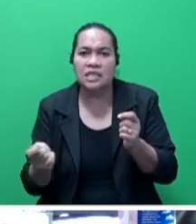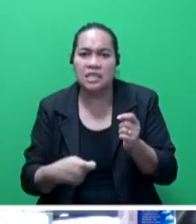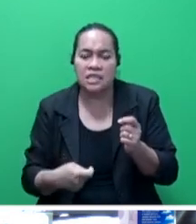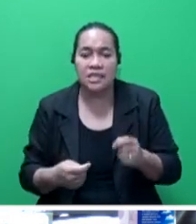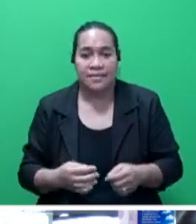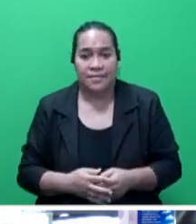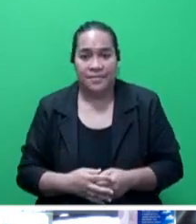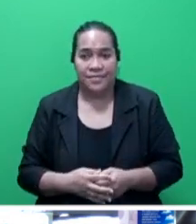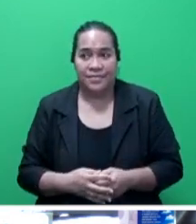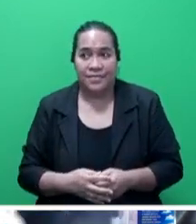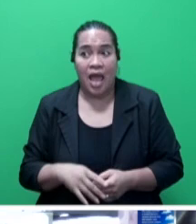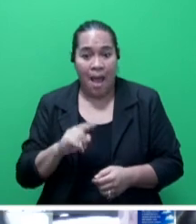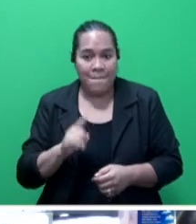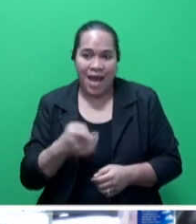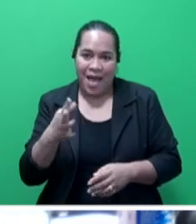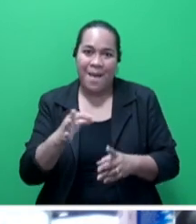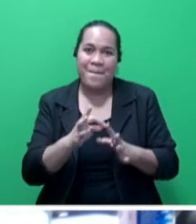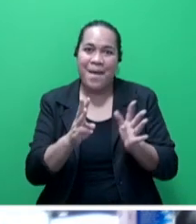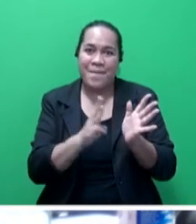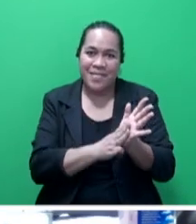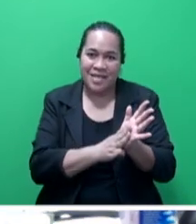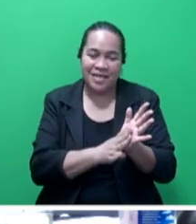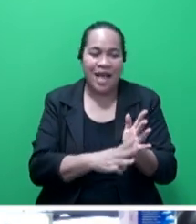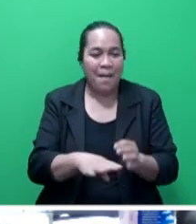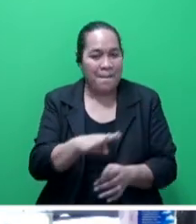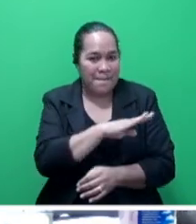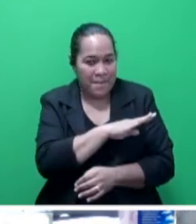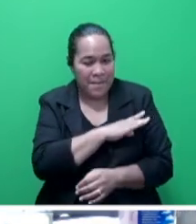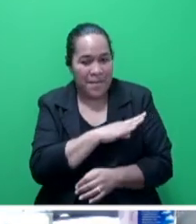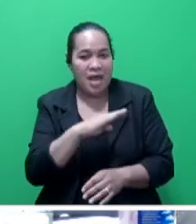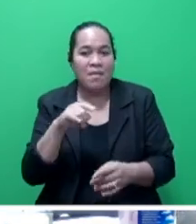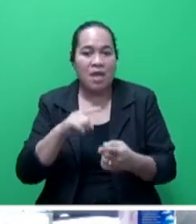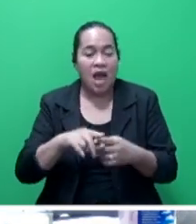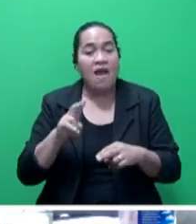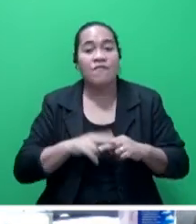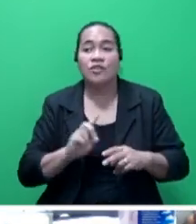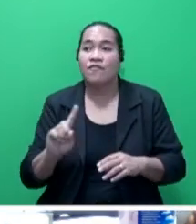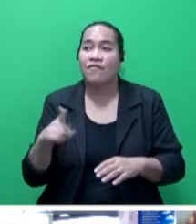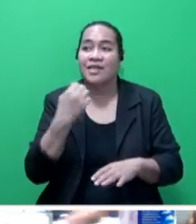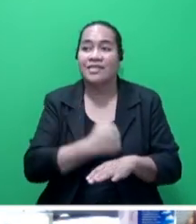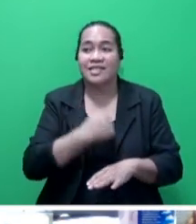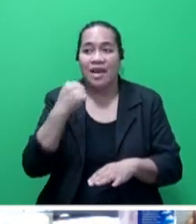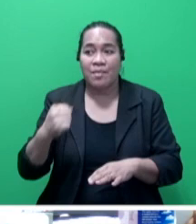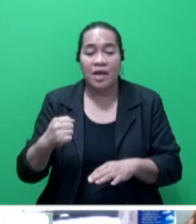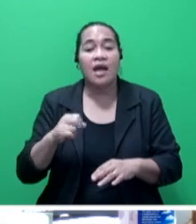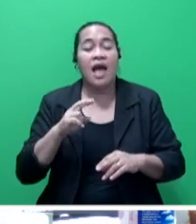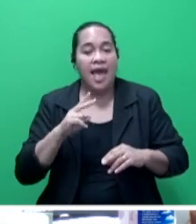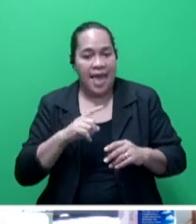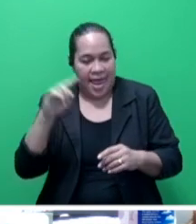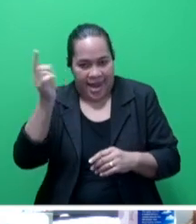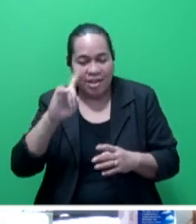Speaker, sir, under the Prime Minister and under the Bainimarama and the Fiji First government, electricity is now